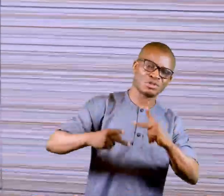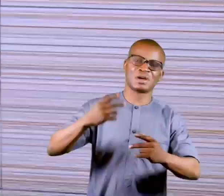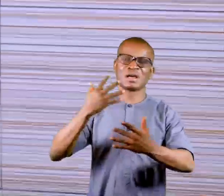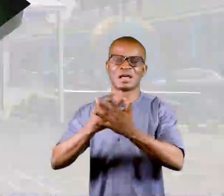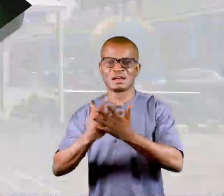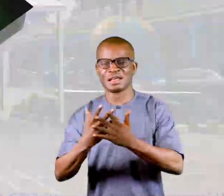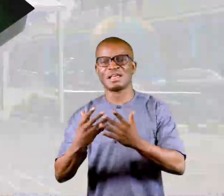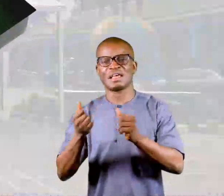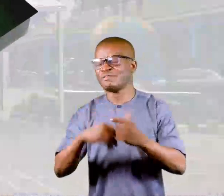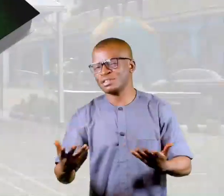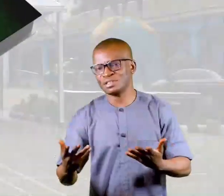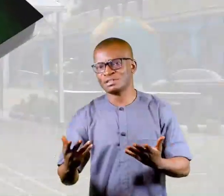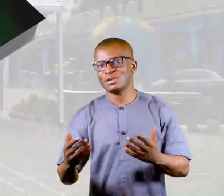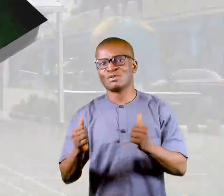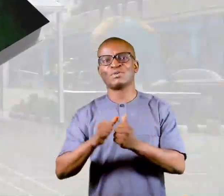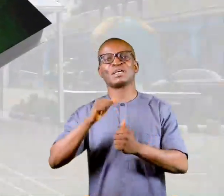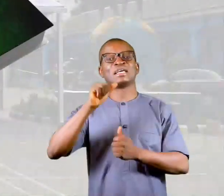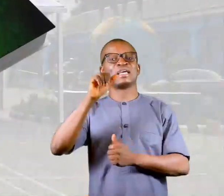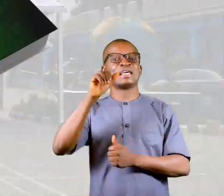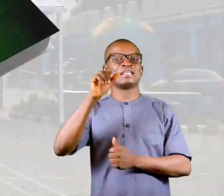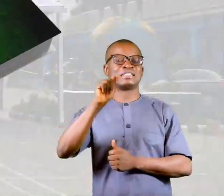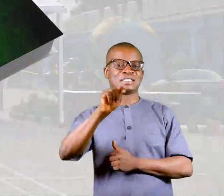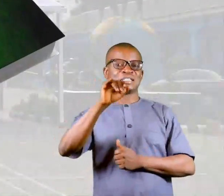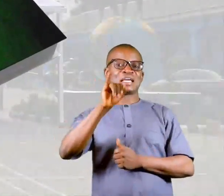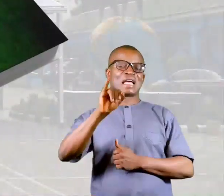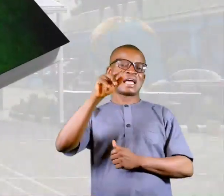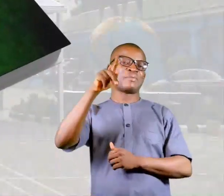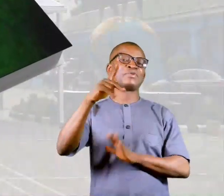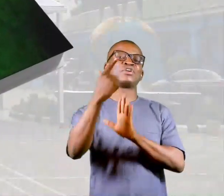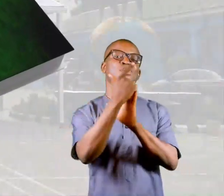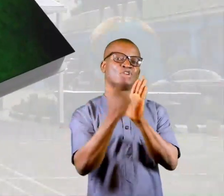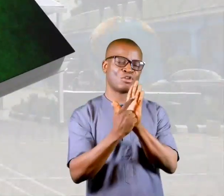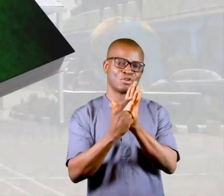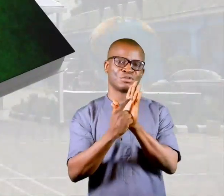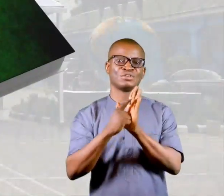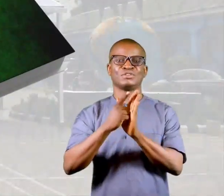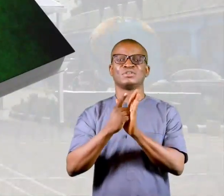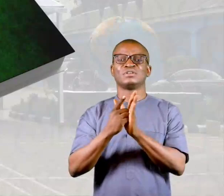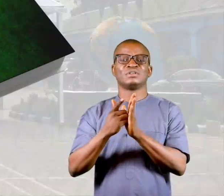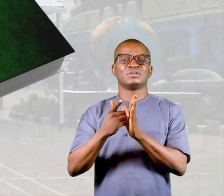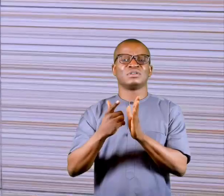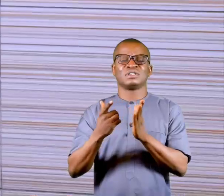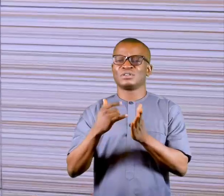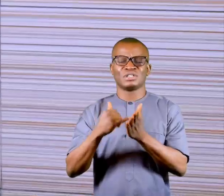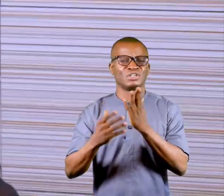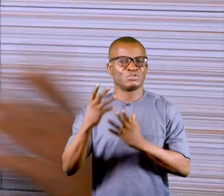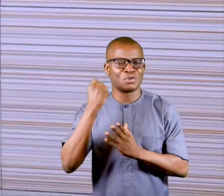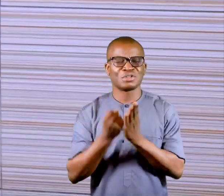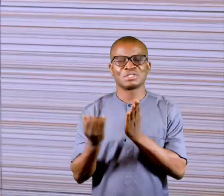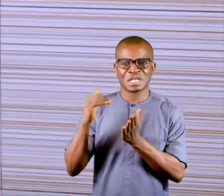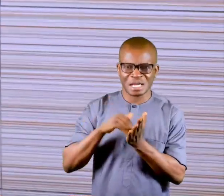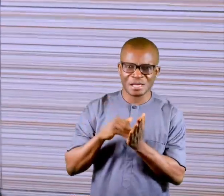rest of them. So, with the enabling national legislation known as Trafficking in Persons Prohibition Law Enforcement and Administration (TPIA) Act, it